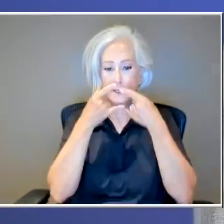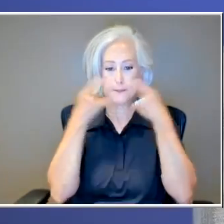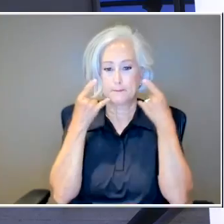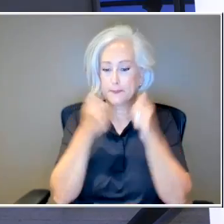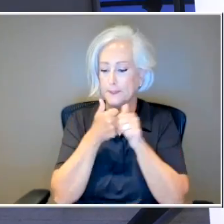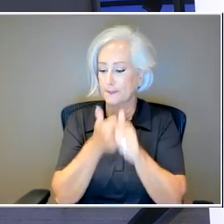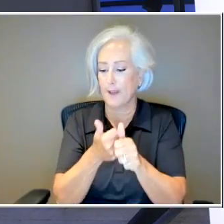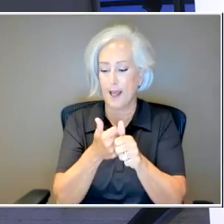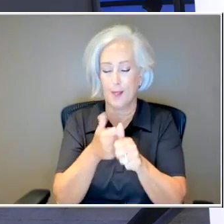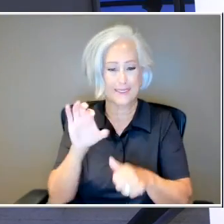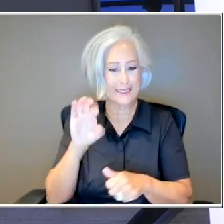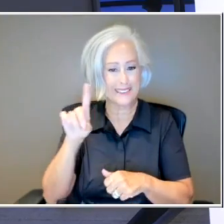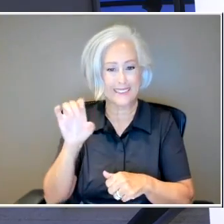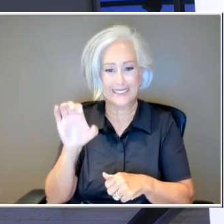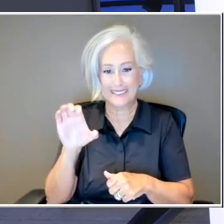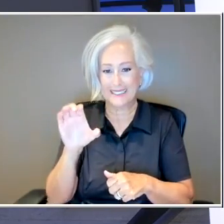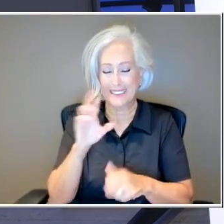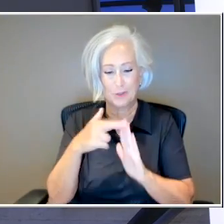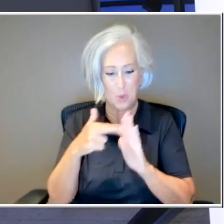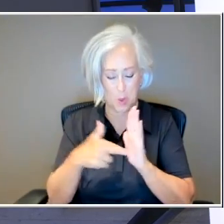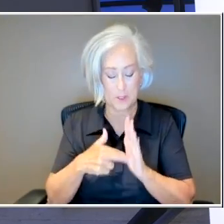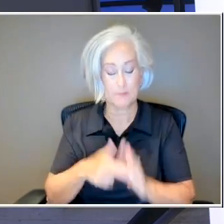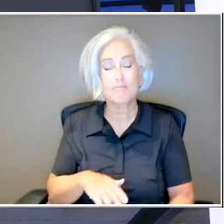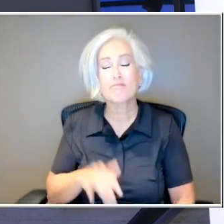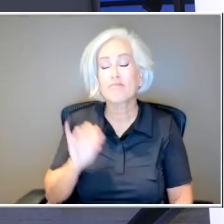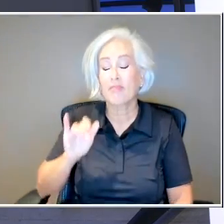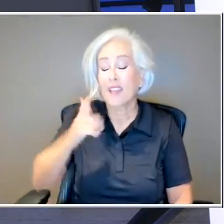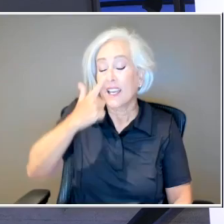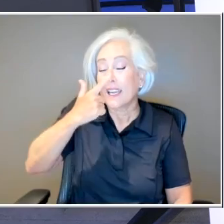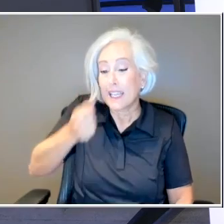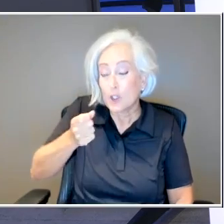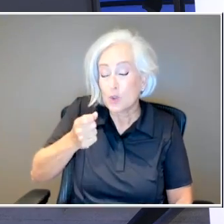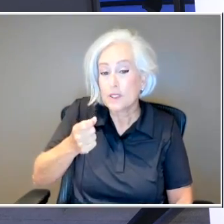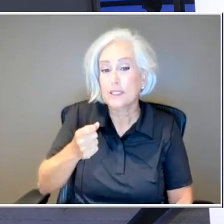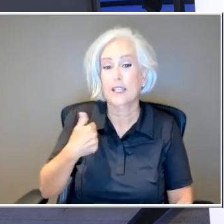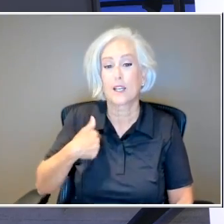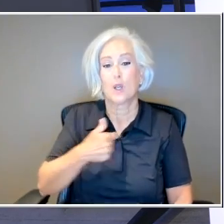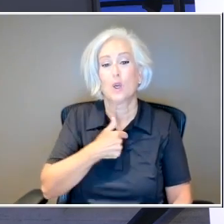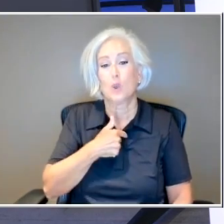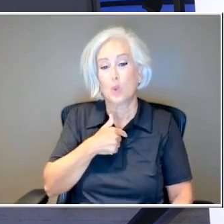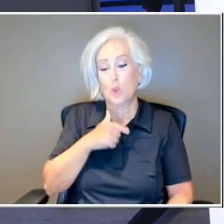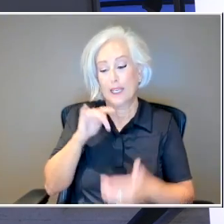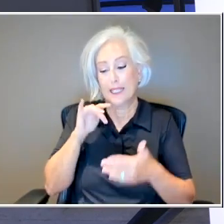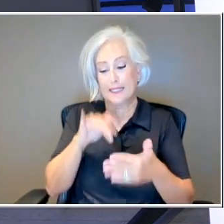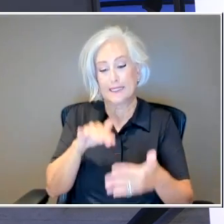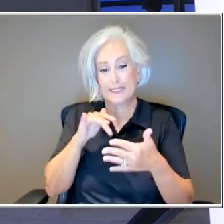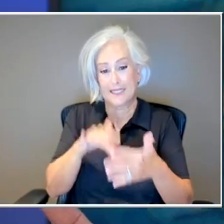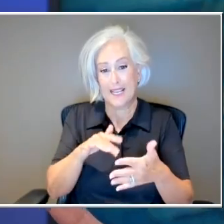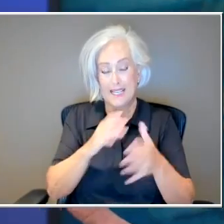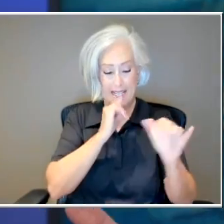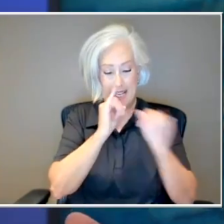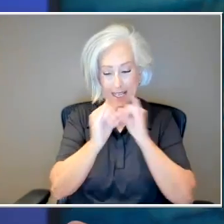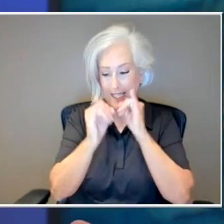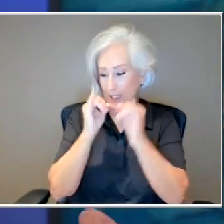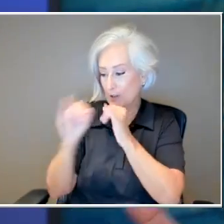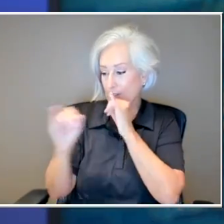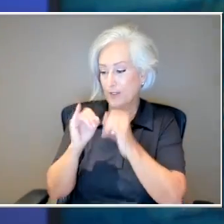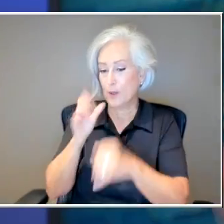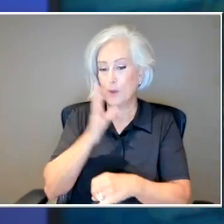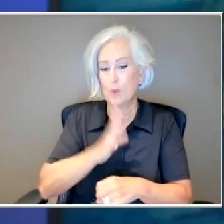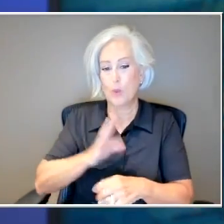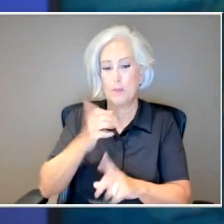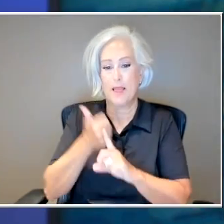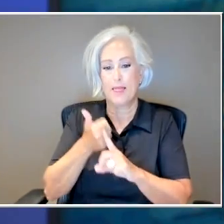guidelines. You know, it's really interesting. We actually did a study where we interviewed women who were going through